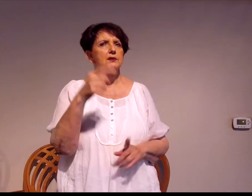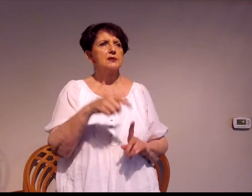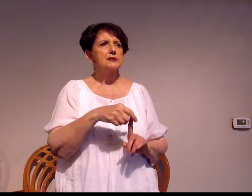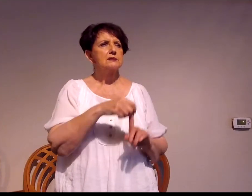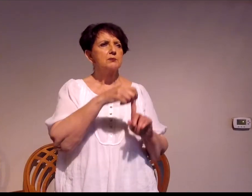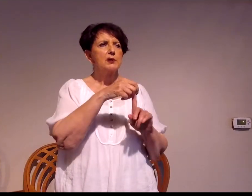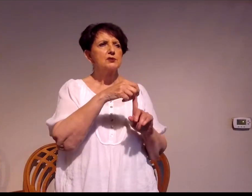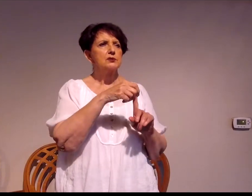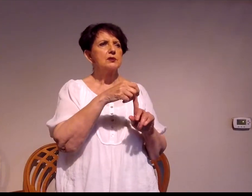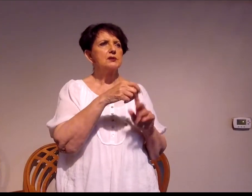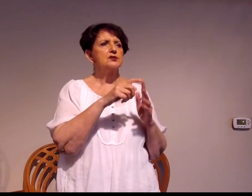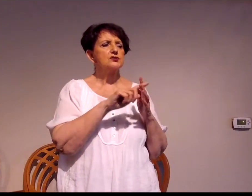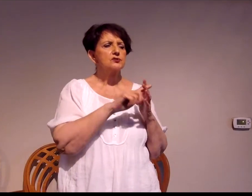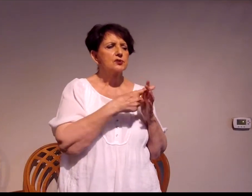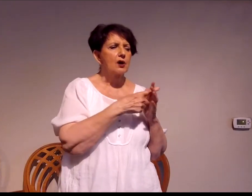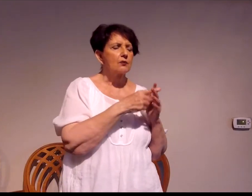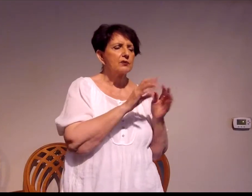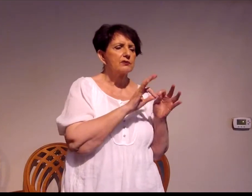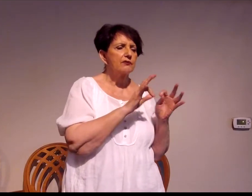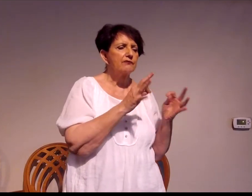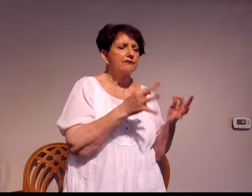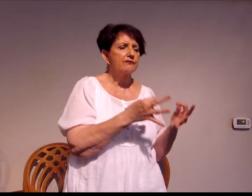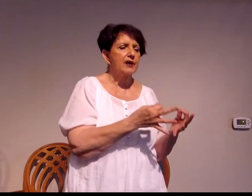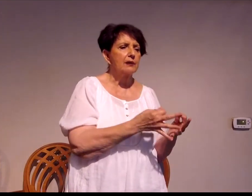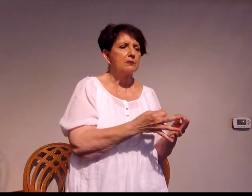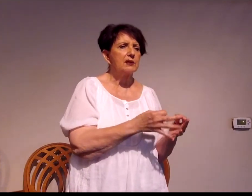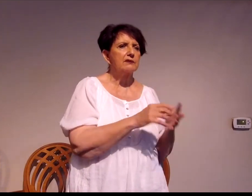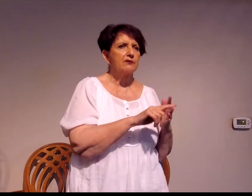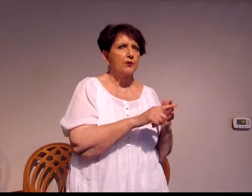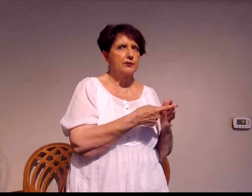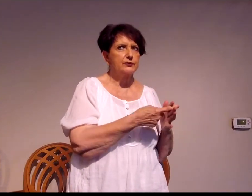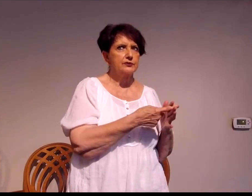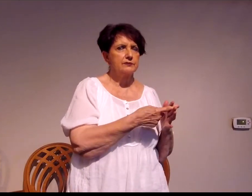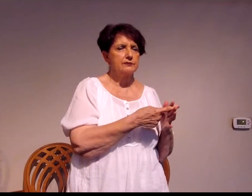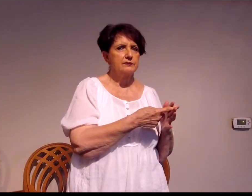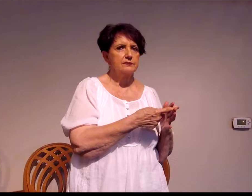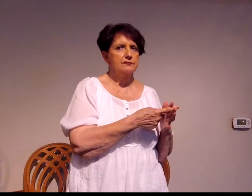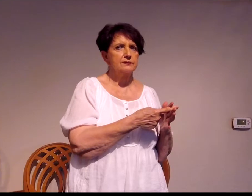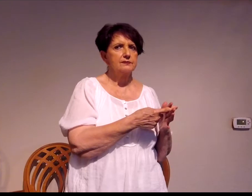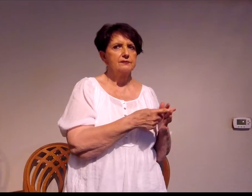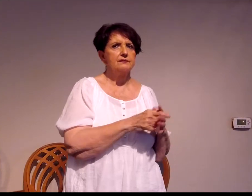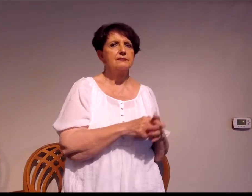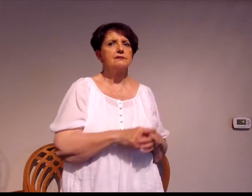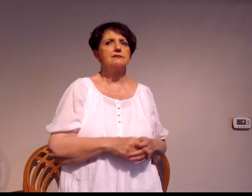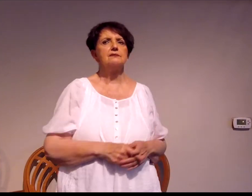Especially start with, and try to start with, someone from your family of origin.